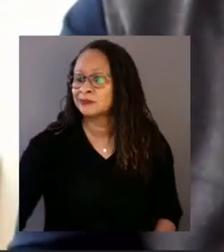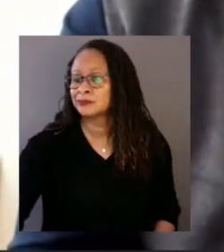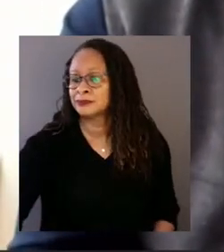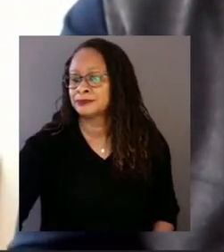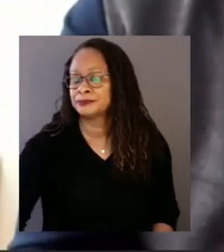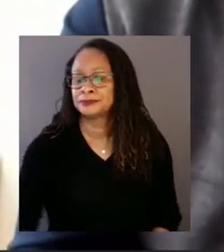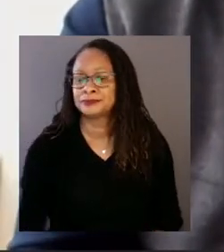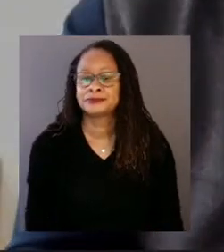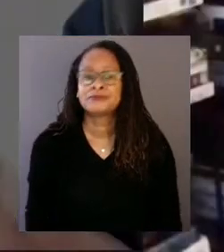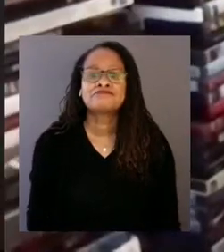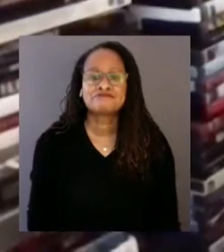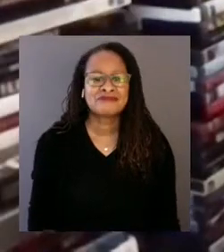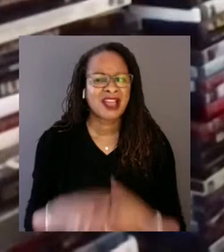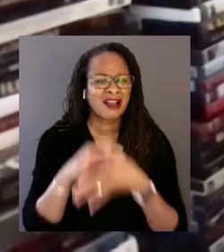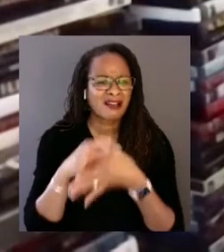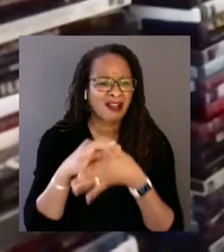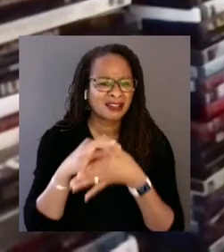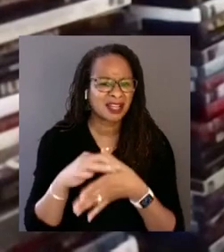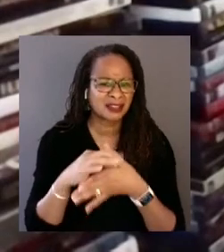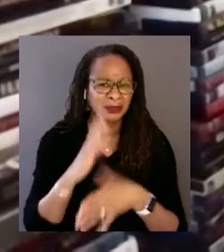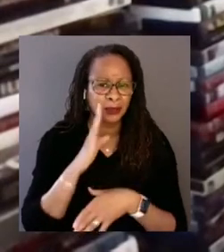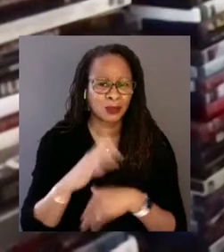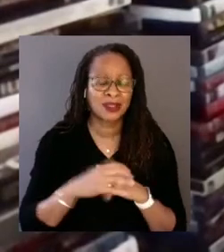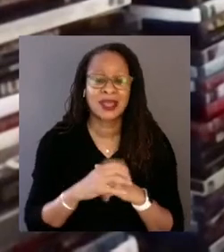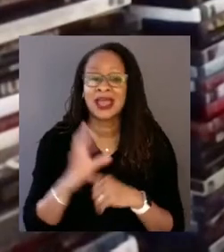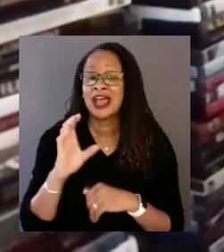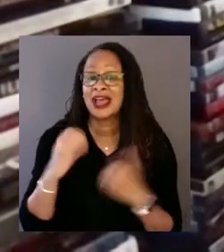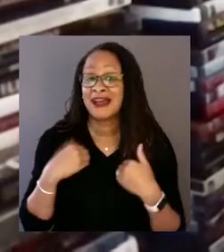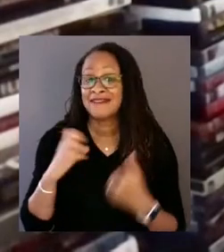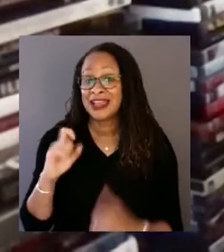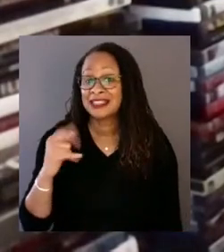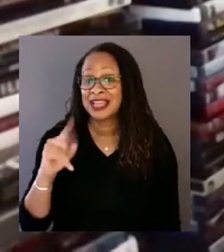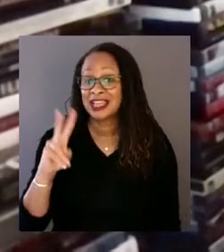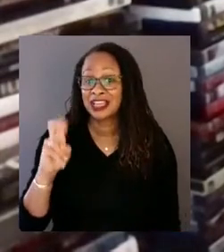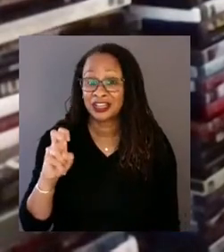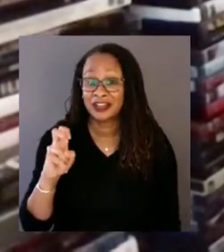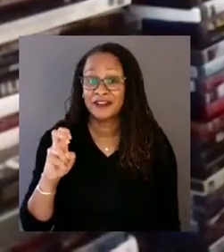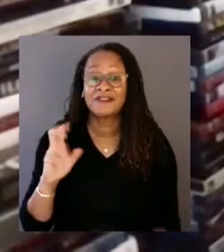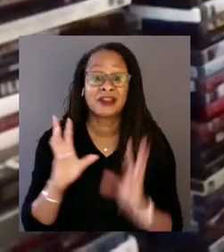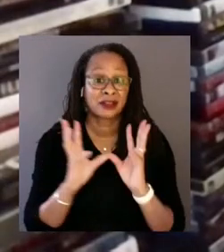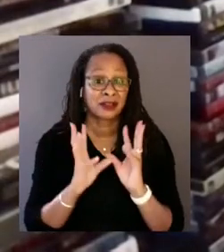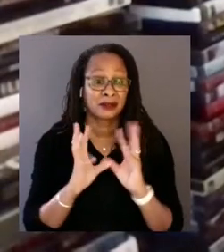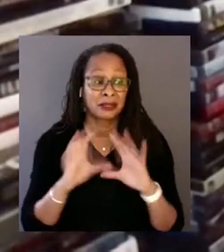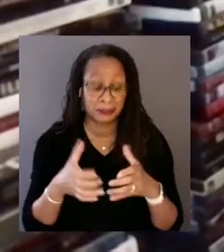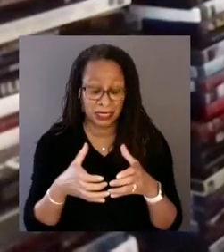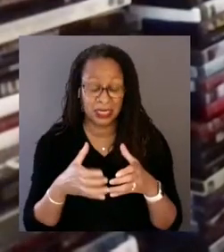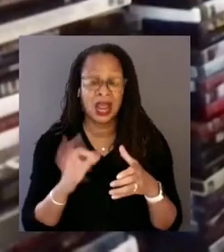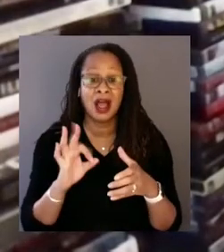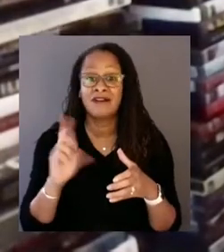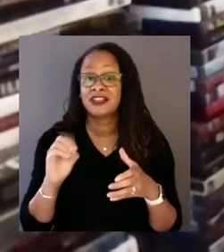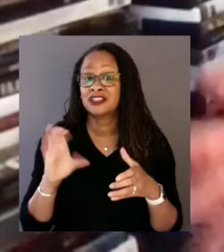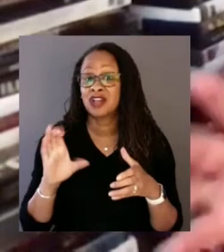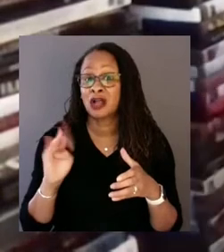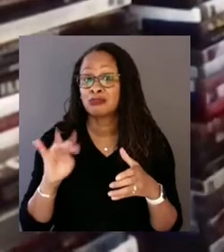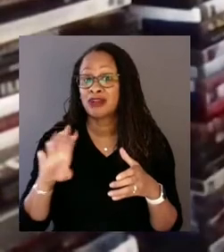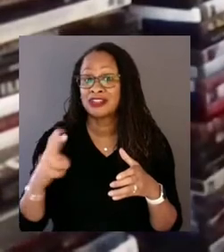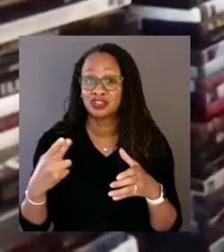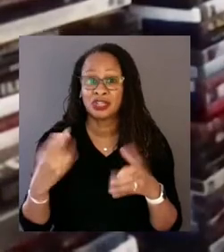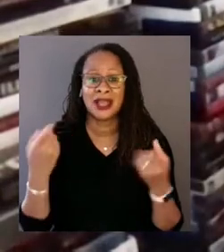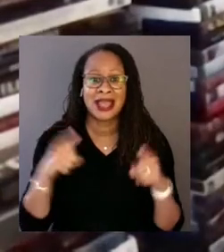in context, right? So there is an executive committee at the documentary branch. So around springtime, around